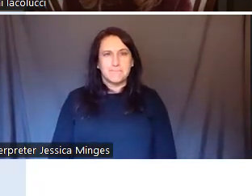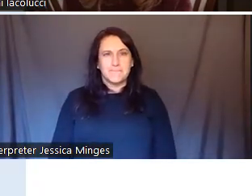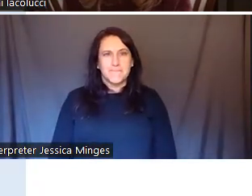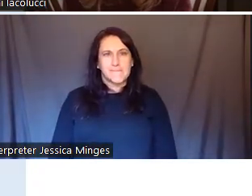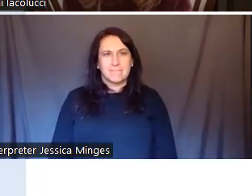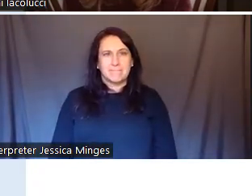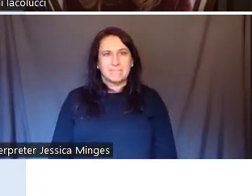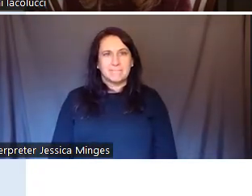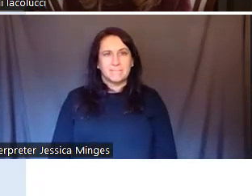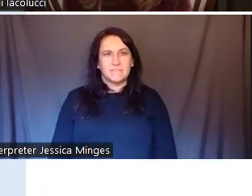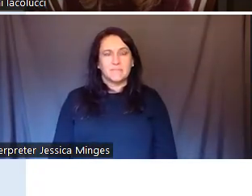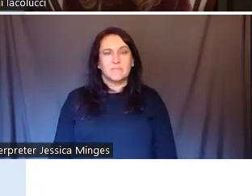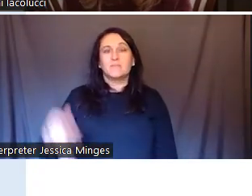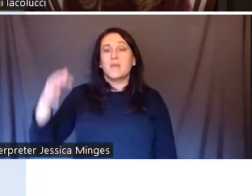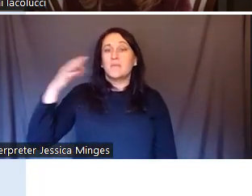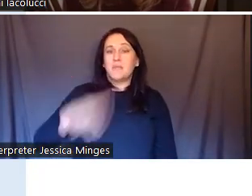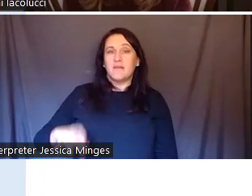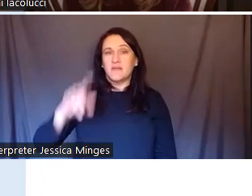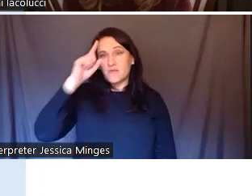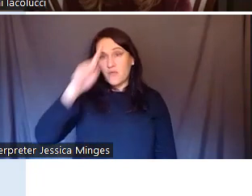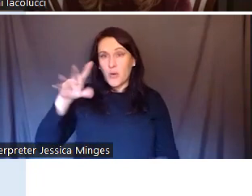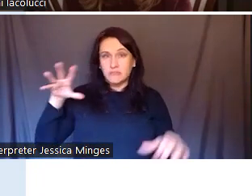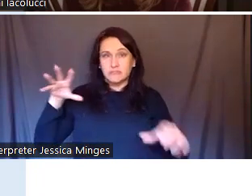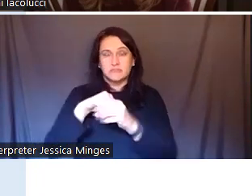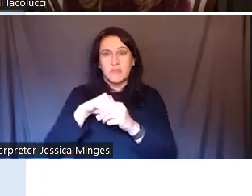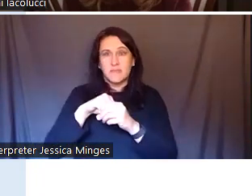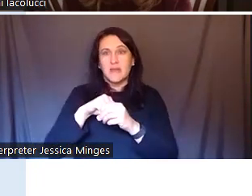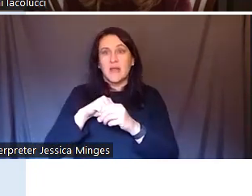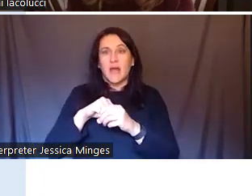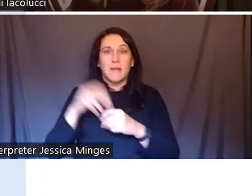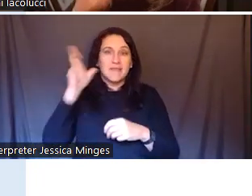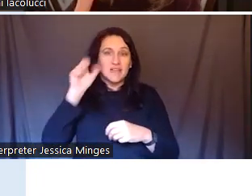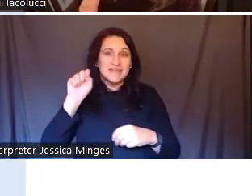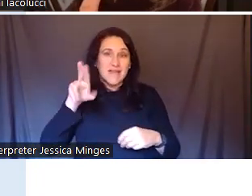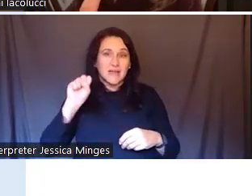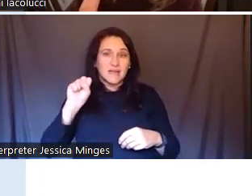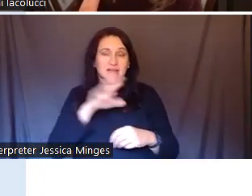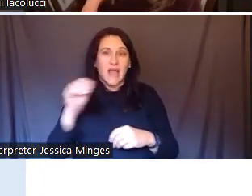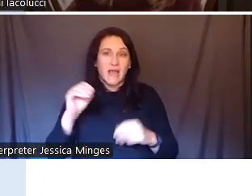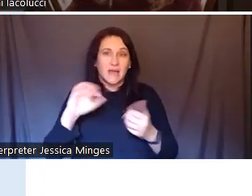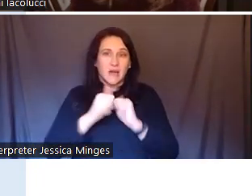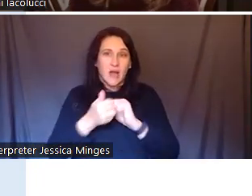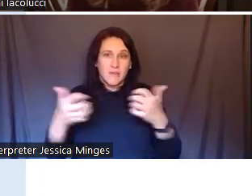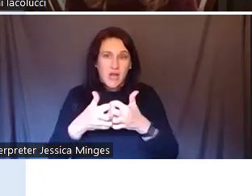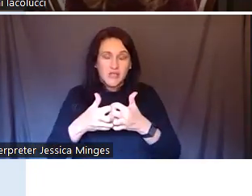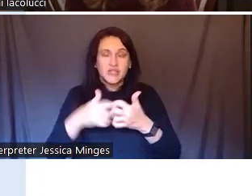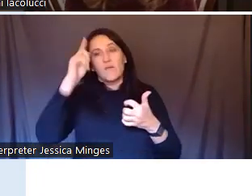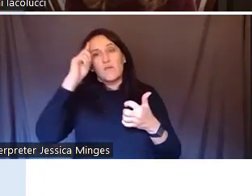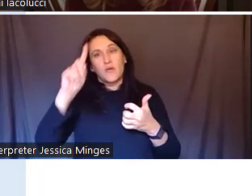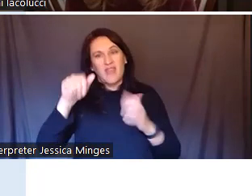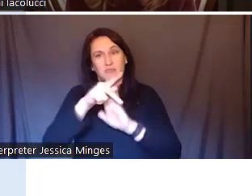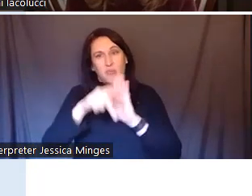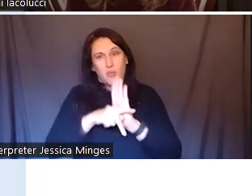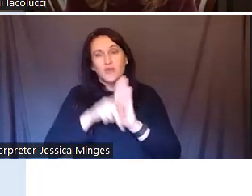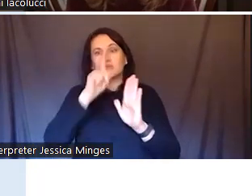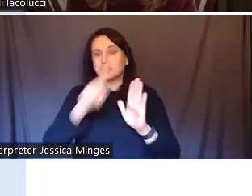The benefits of incorporating the hearing status and accommodations into the patient protocol are far-reaching,